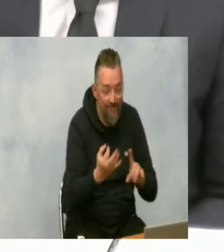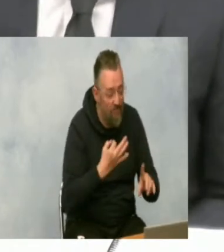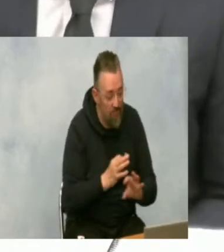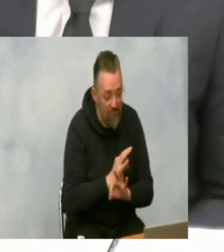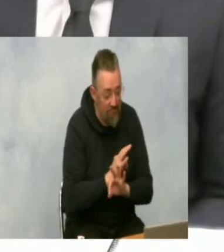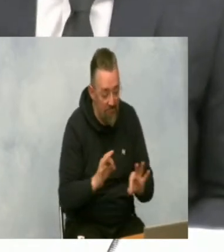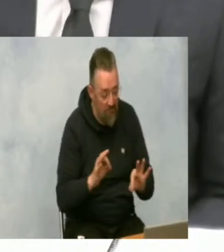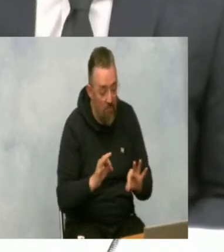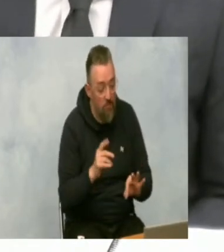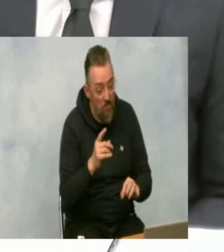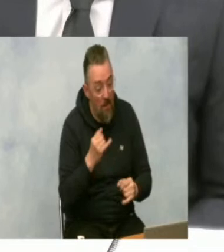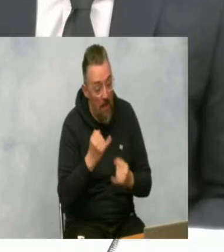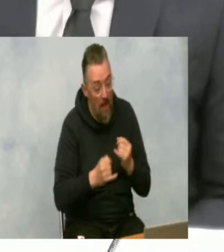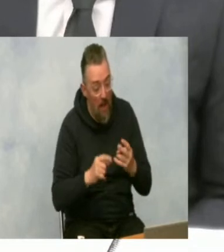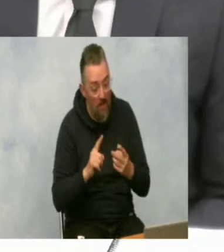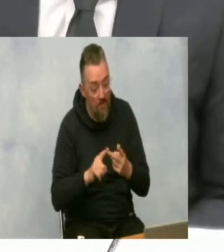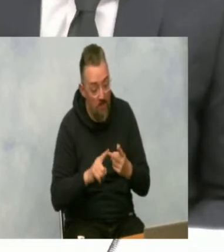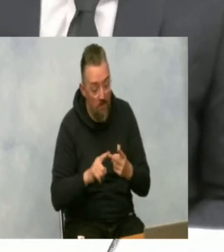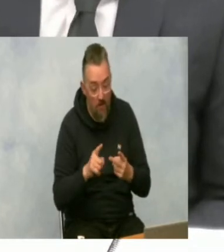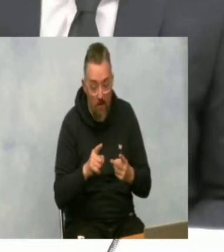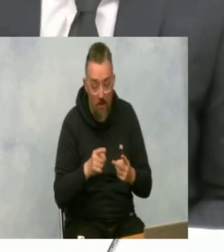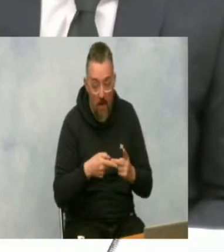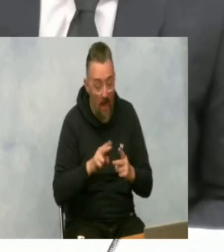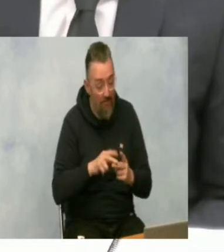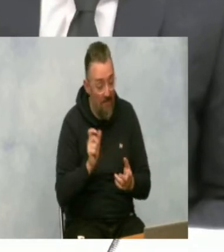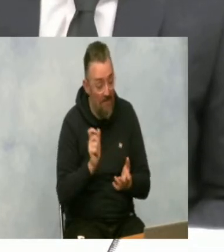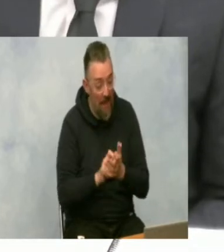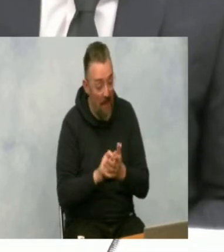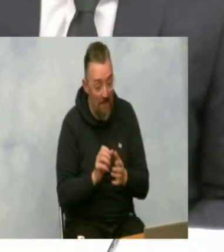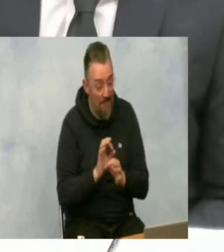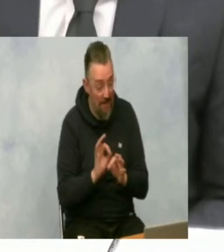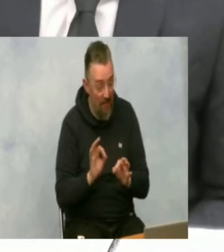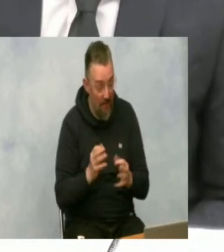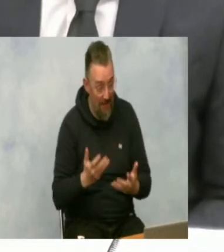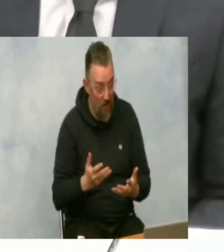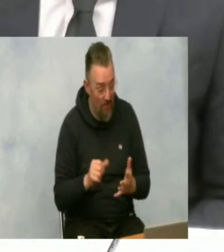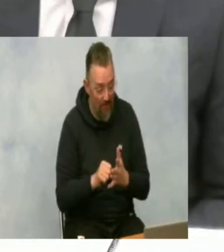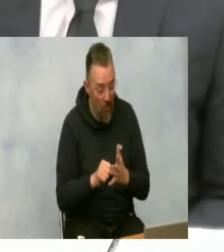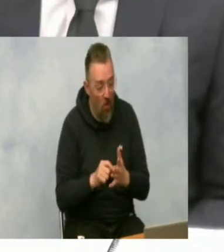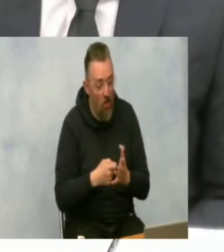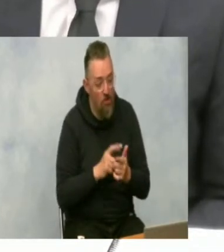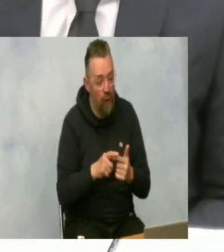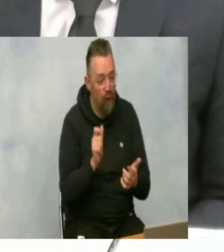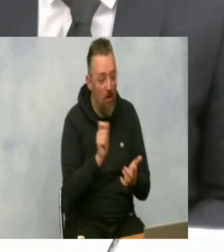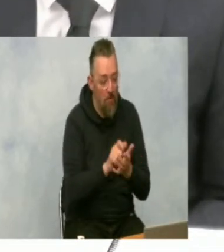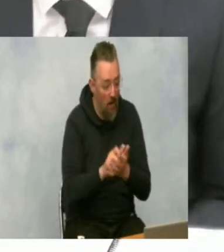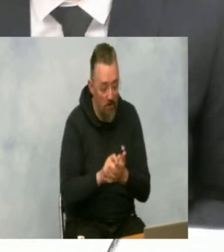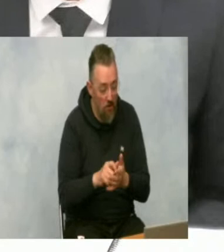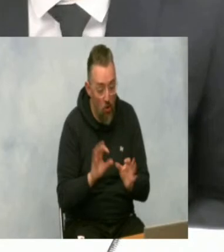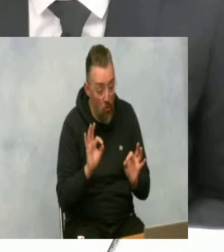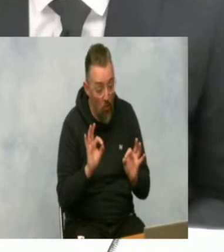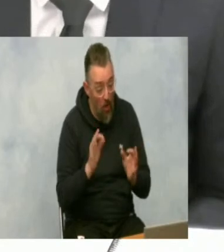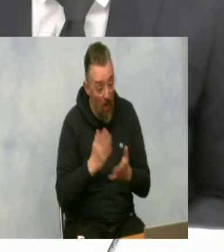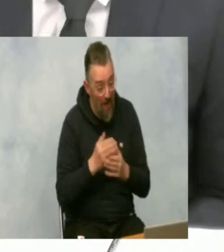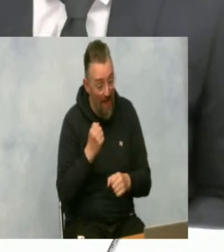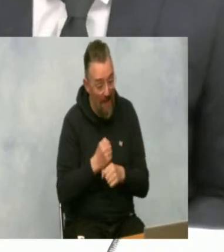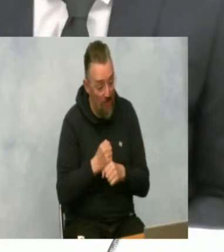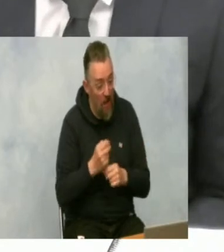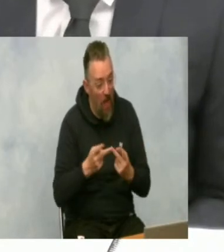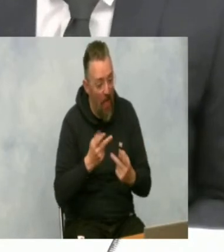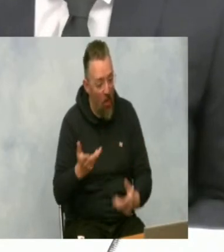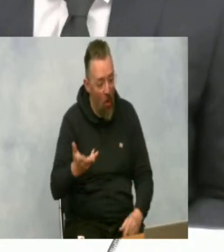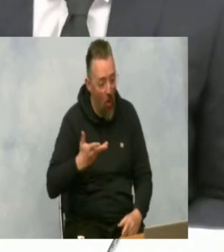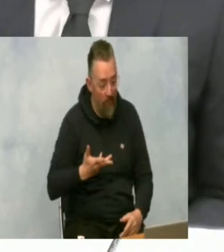final point would be that the difficulty of not selling the property at the present time or remarketing it would be no guarantee of getting another